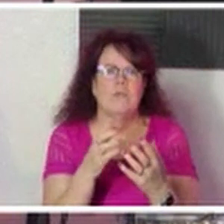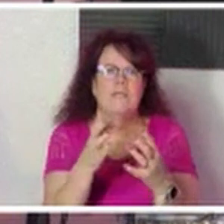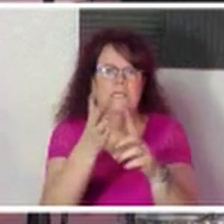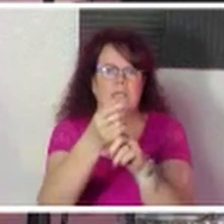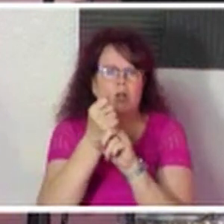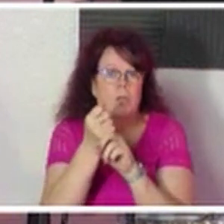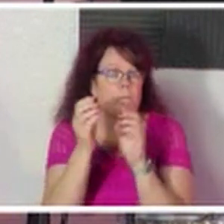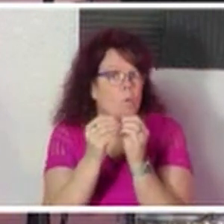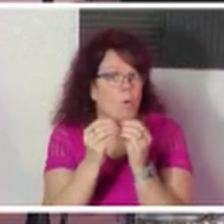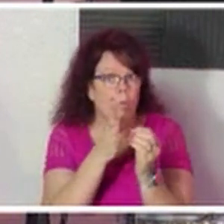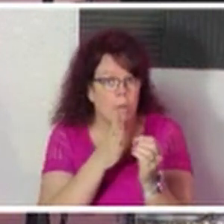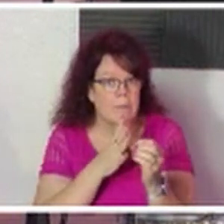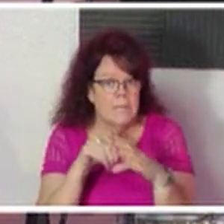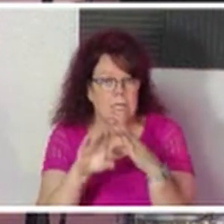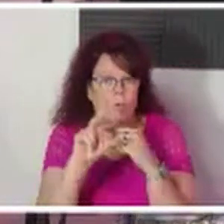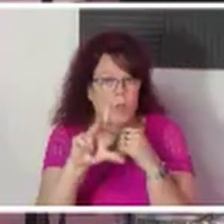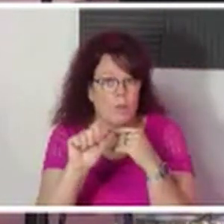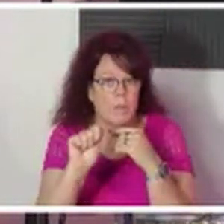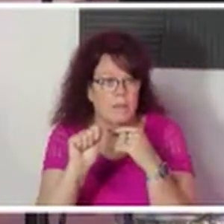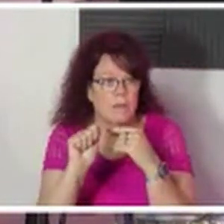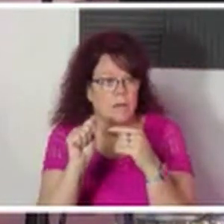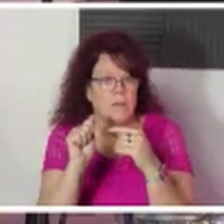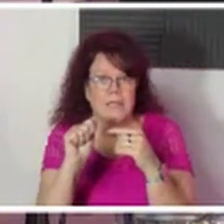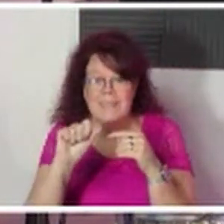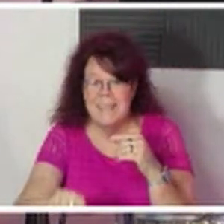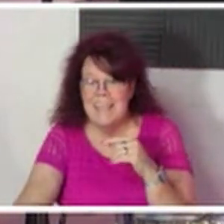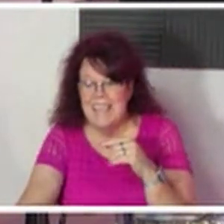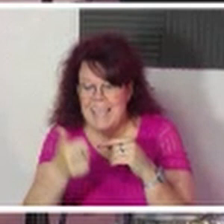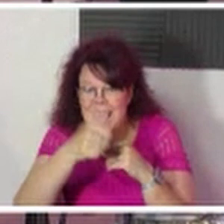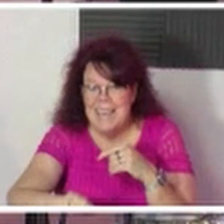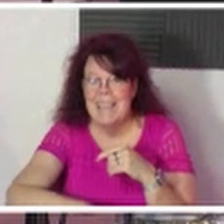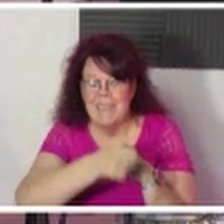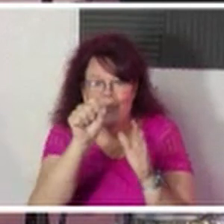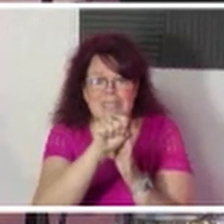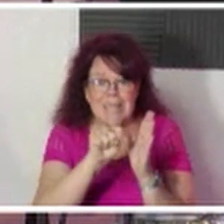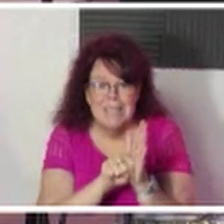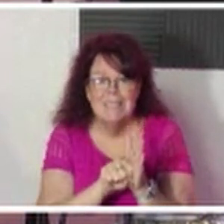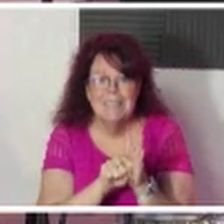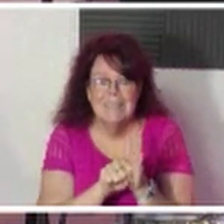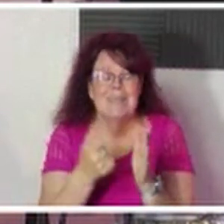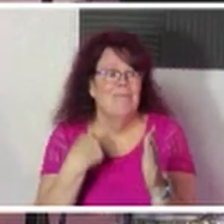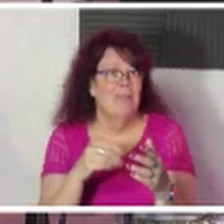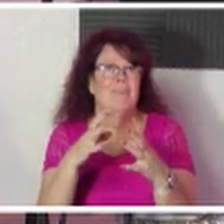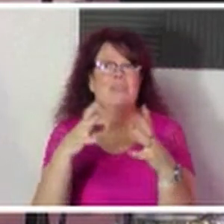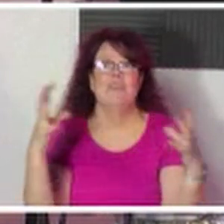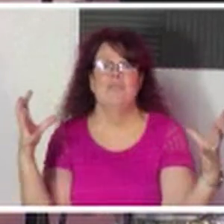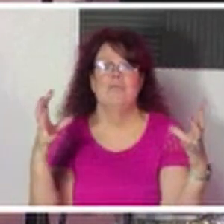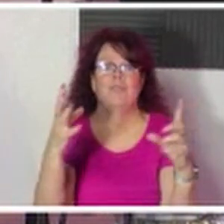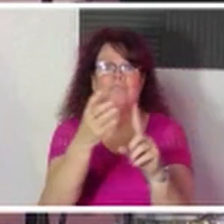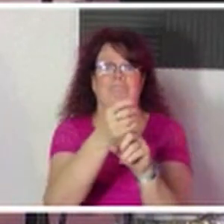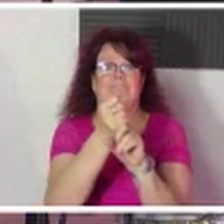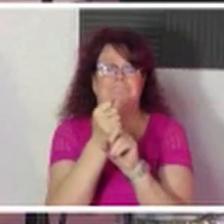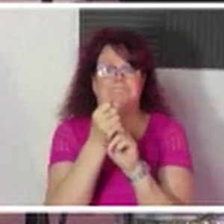more women in Oklahoma, right, than any other state. And we have a huge incarceration